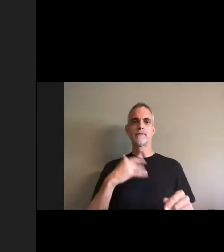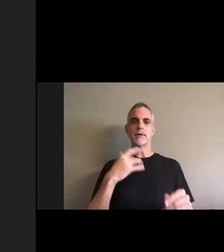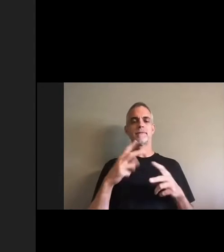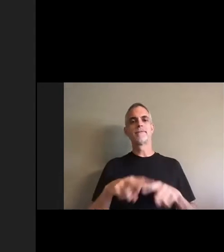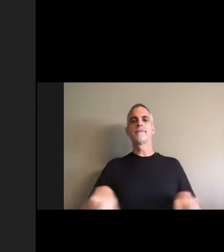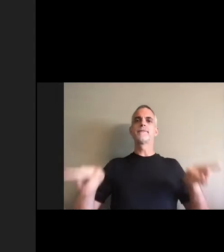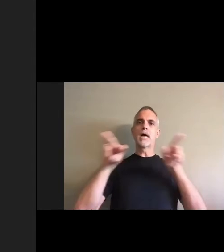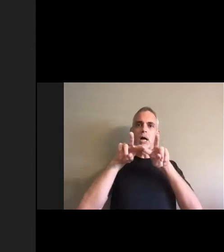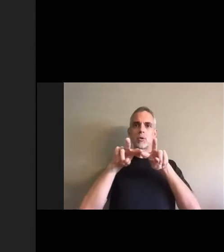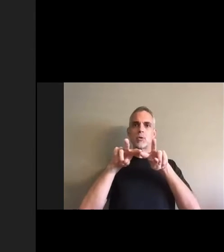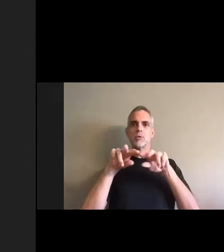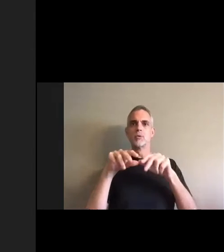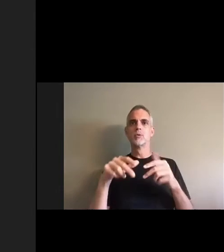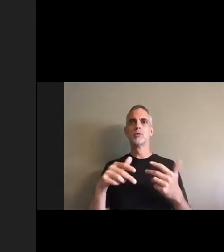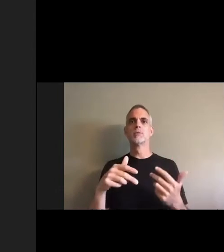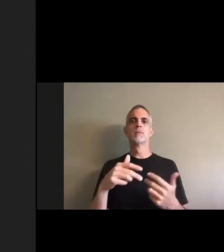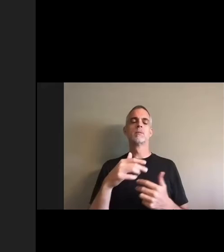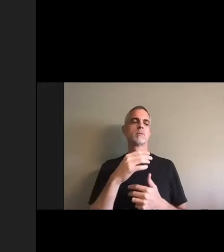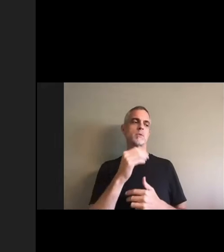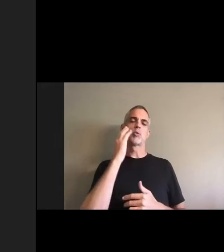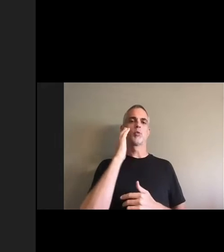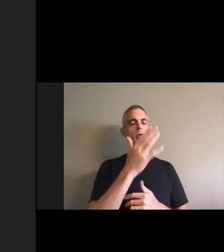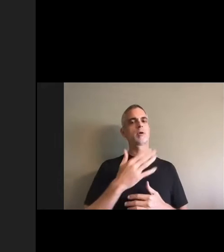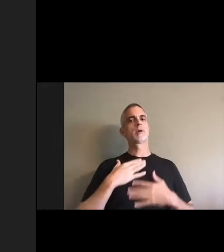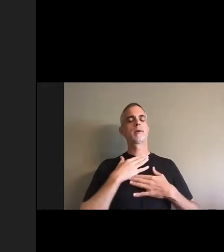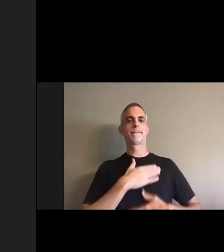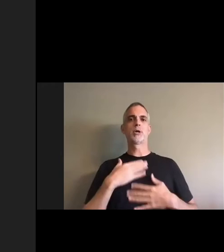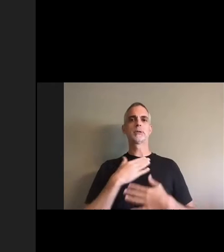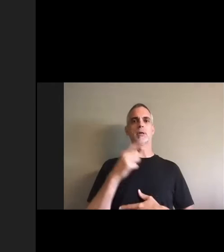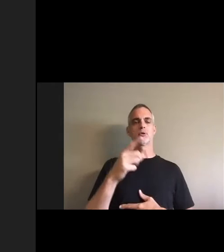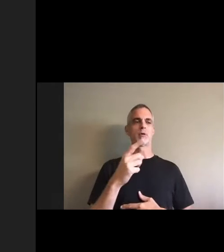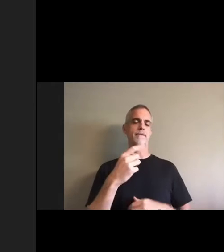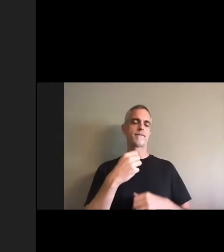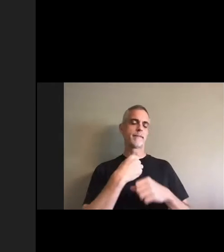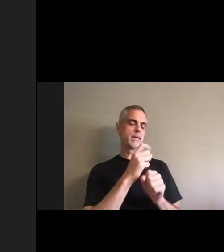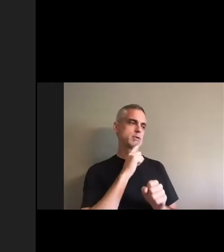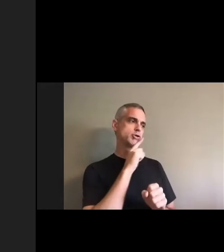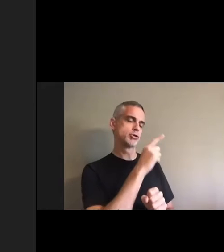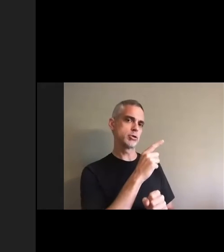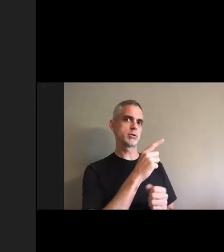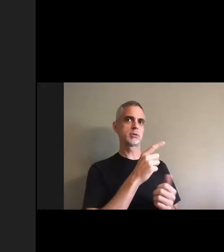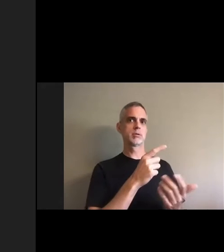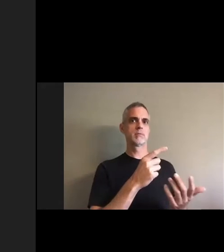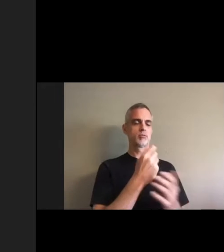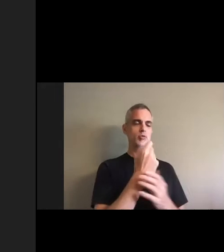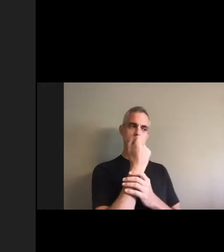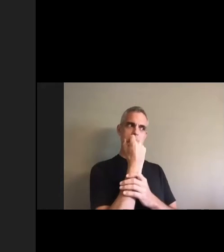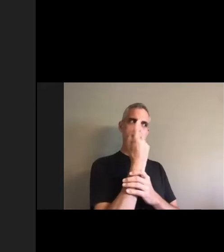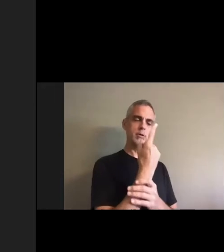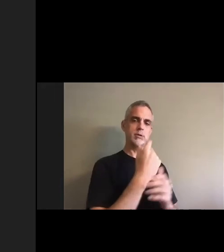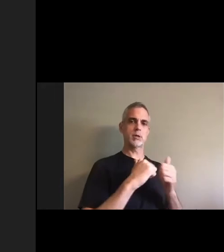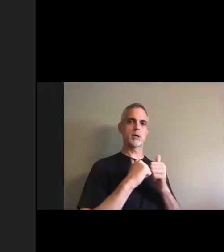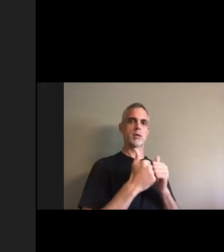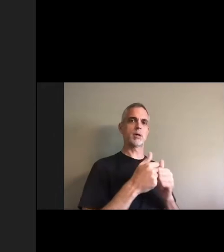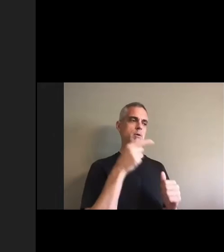What makes people feel valued if you ask them and don't assume? And they will appreciate you asking just to